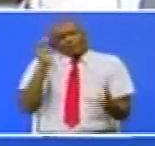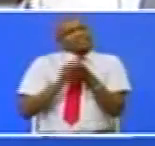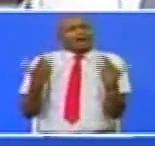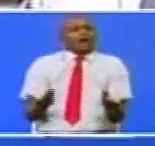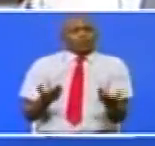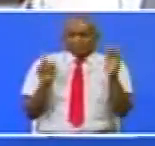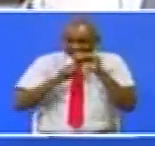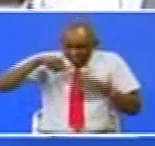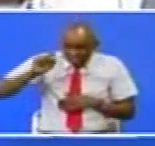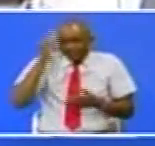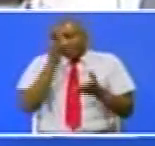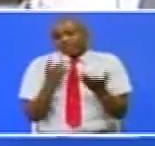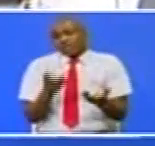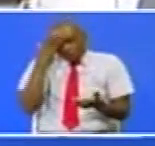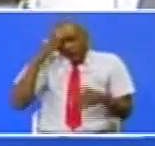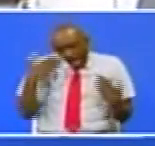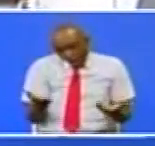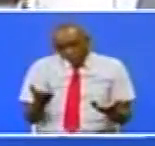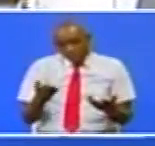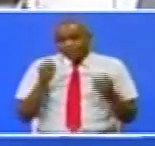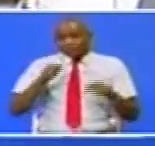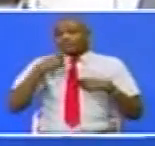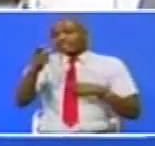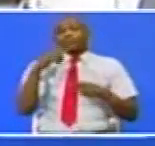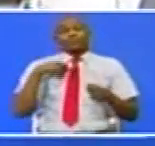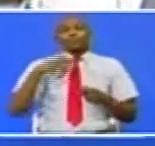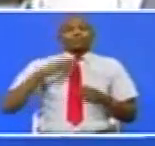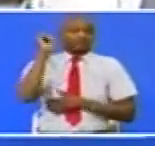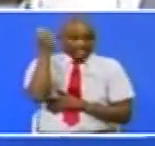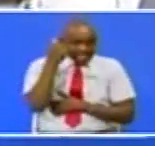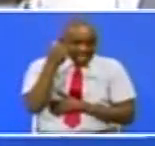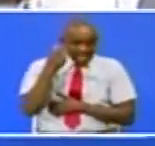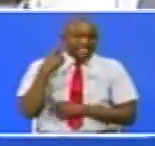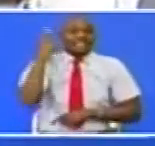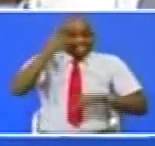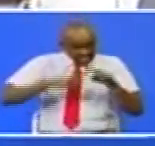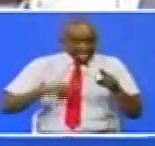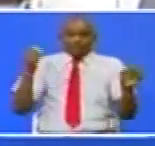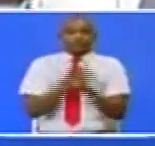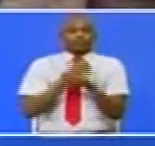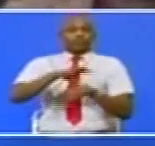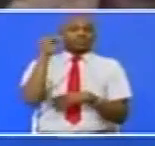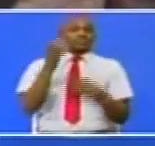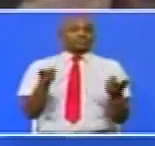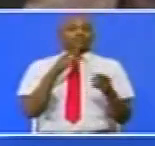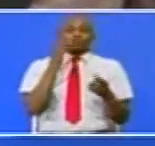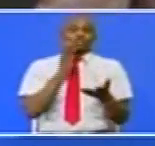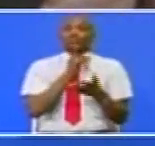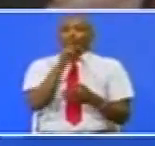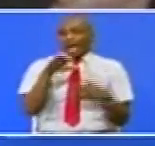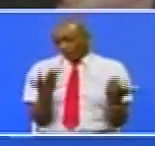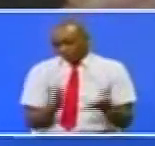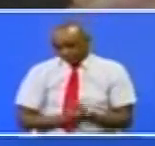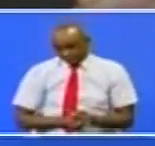the minister, does the government give the people of Kenya that the exams of 2016 will not suffer the same fate? The board made